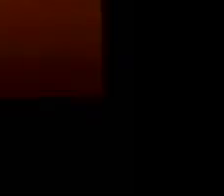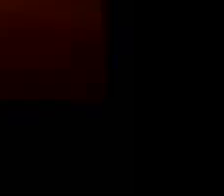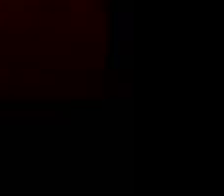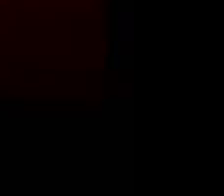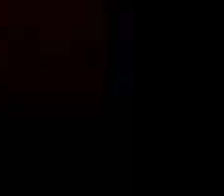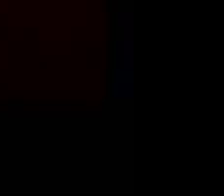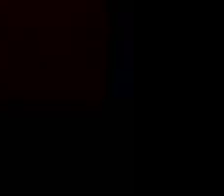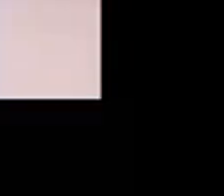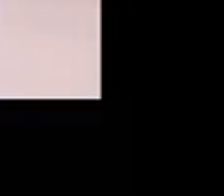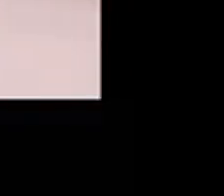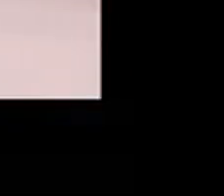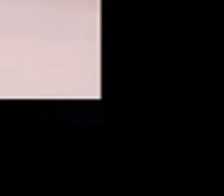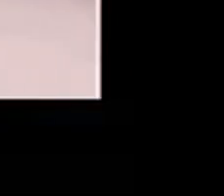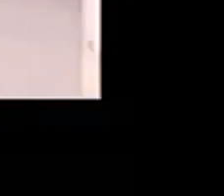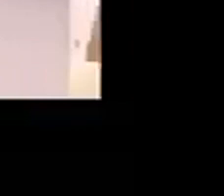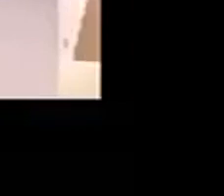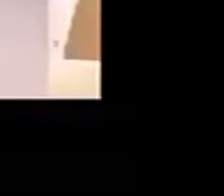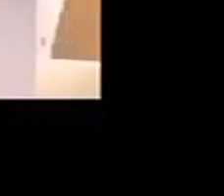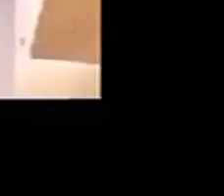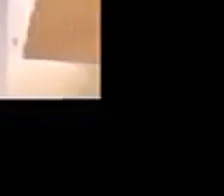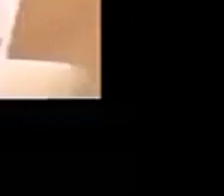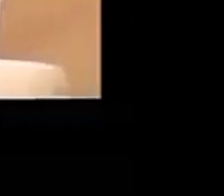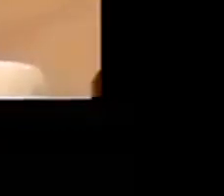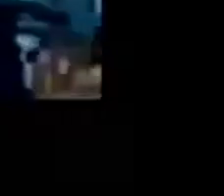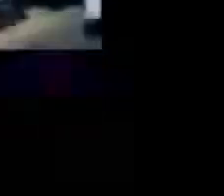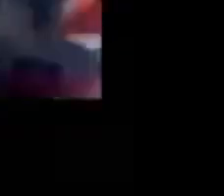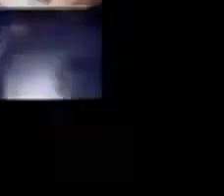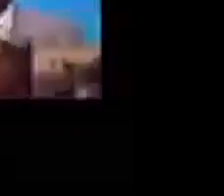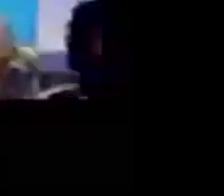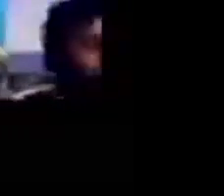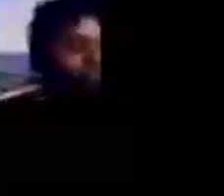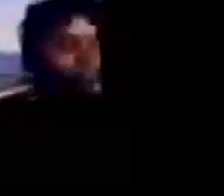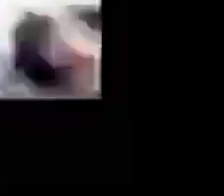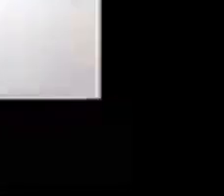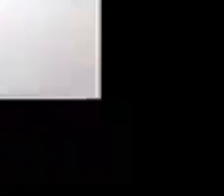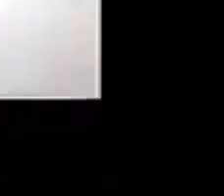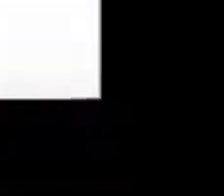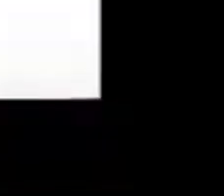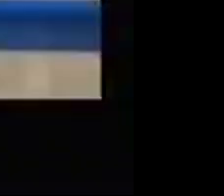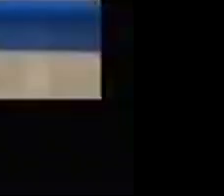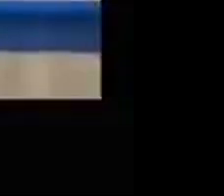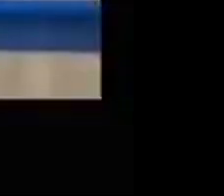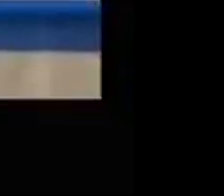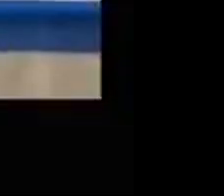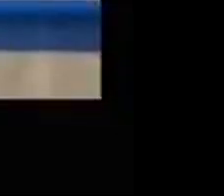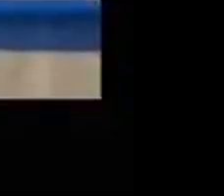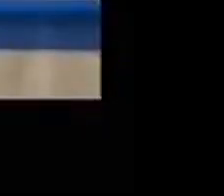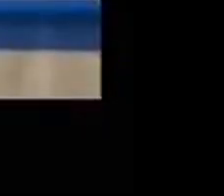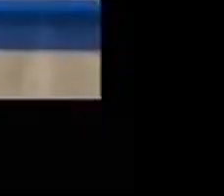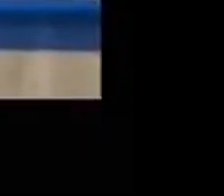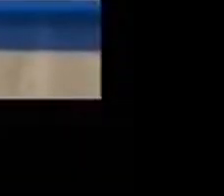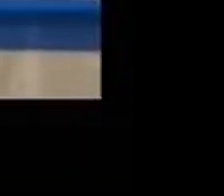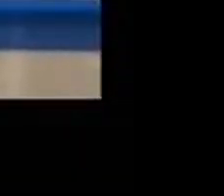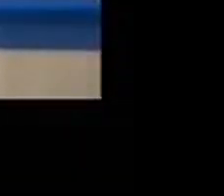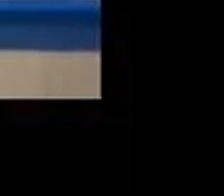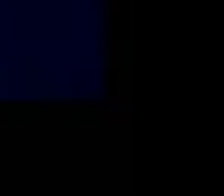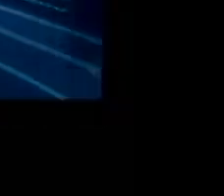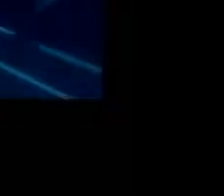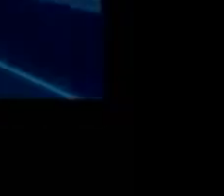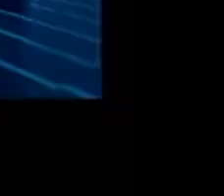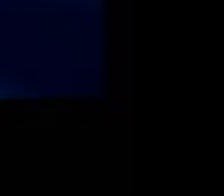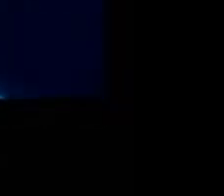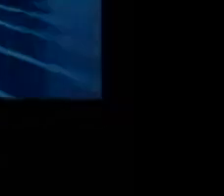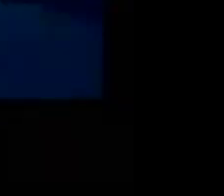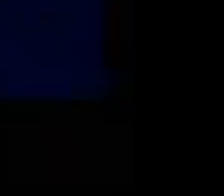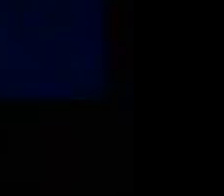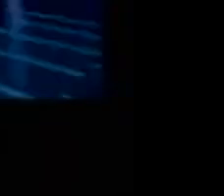with evidence in Fox Academy Ministry is God's servant the convener of gck busted after w f Kumi